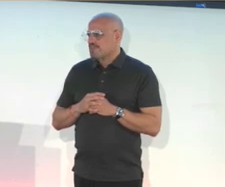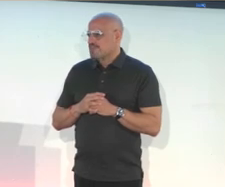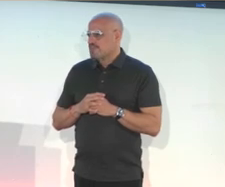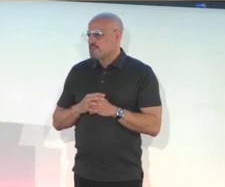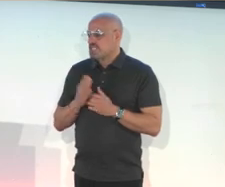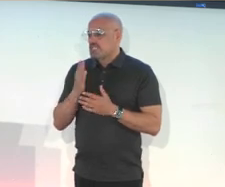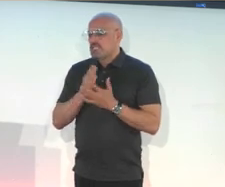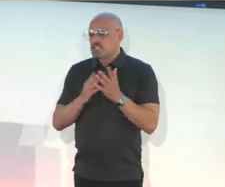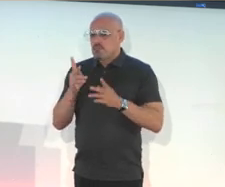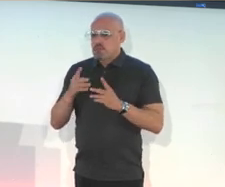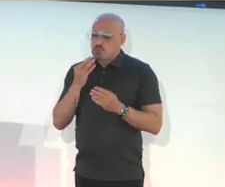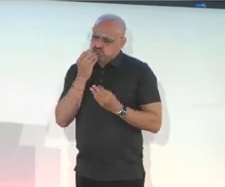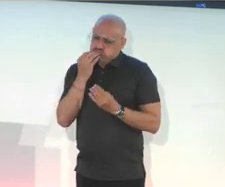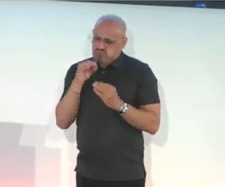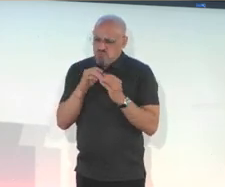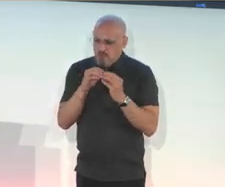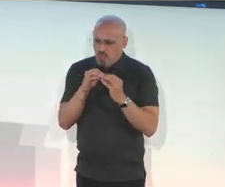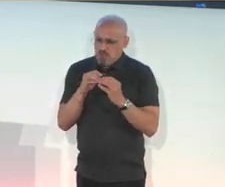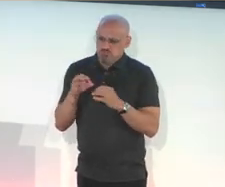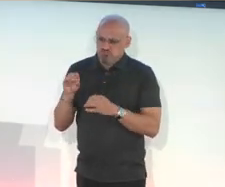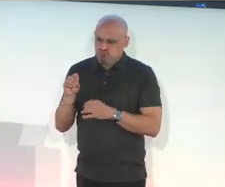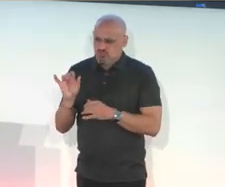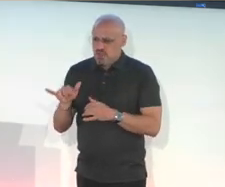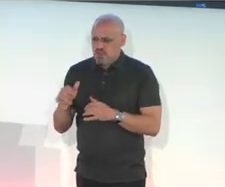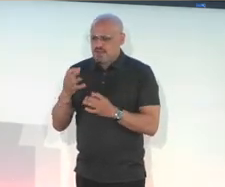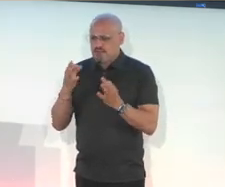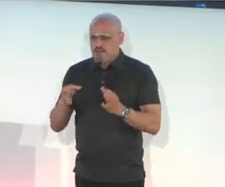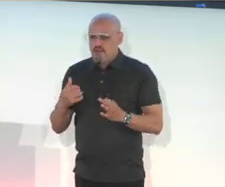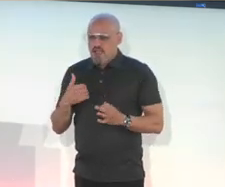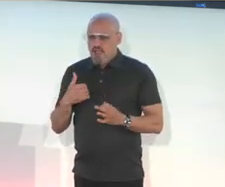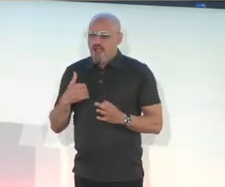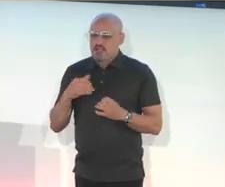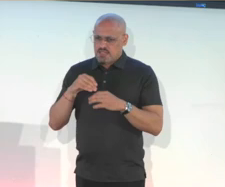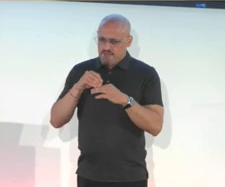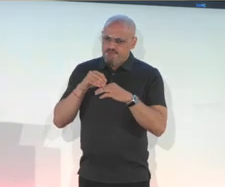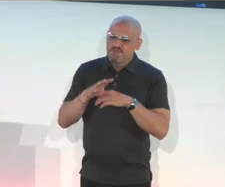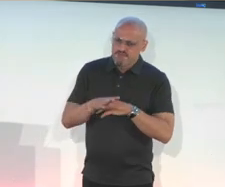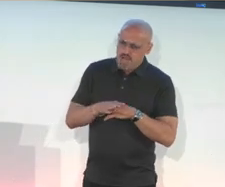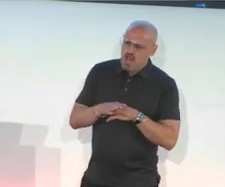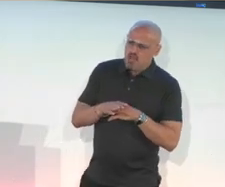Some people mumble, and that definitely has an effect